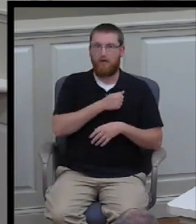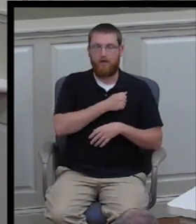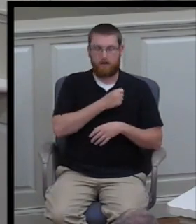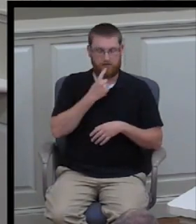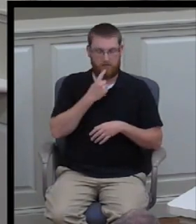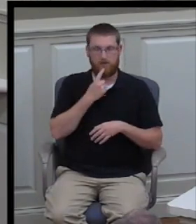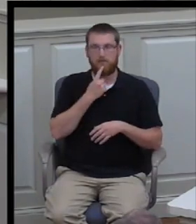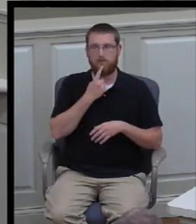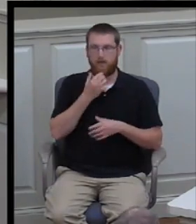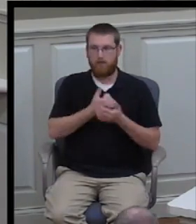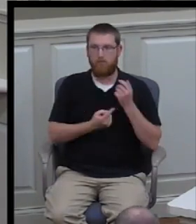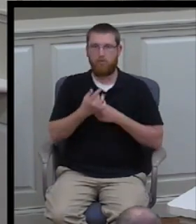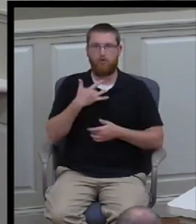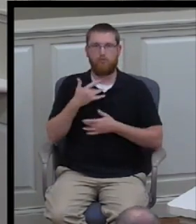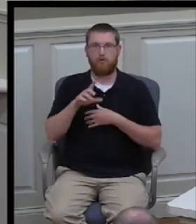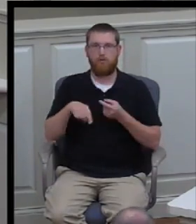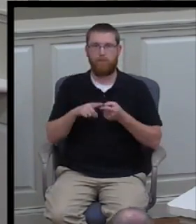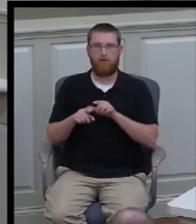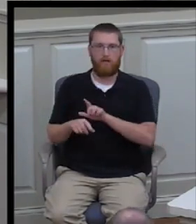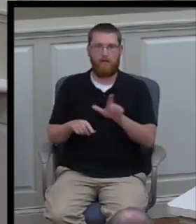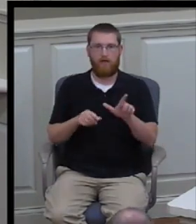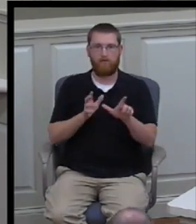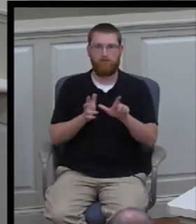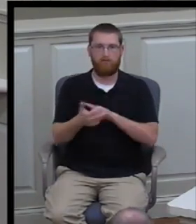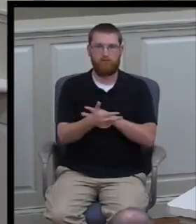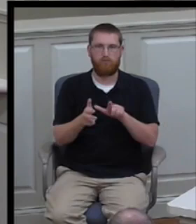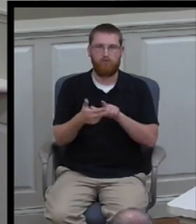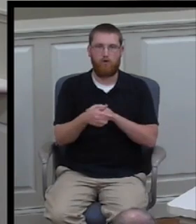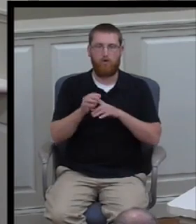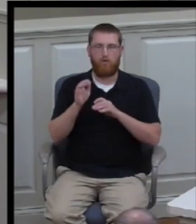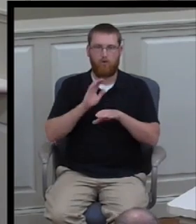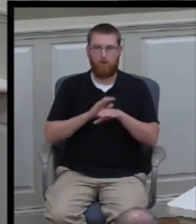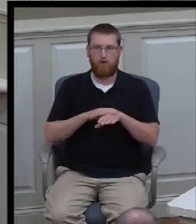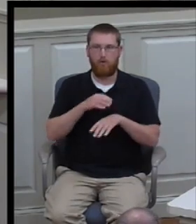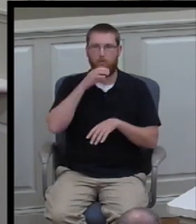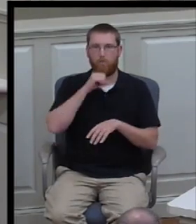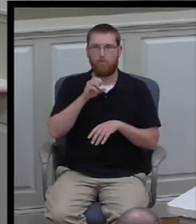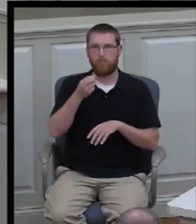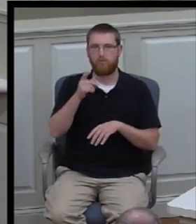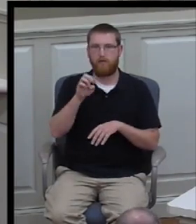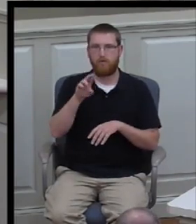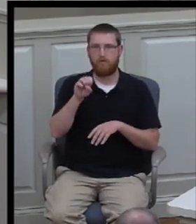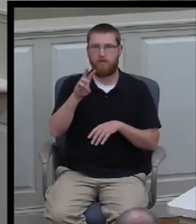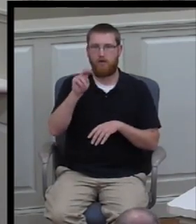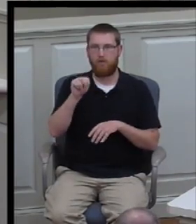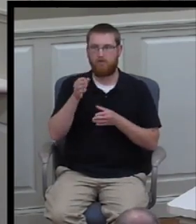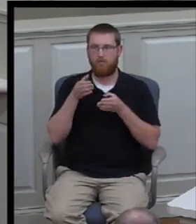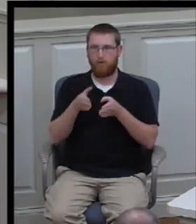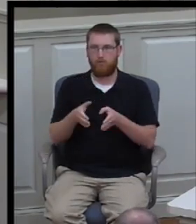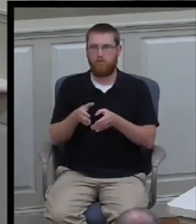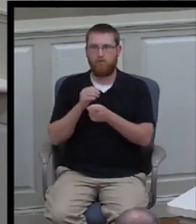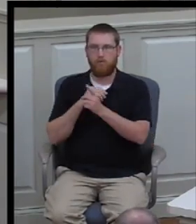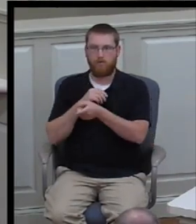the left turn concerns onto Old Shakertown Road, North 3rd Street? The traffic